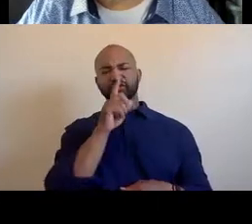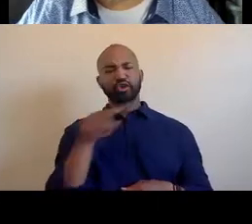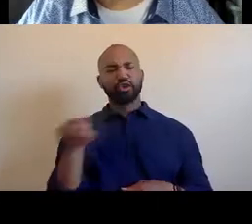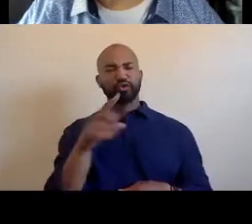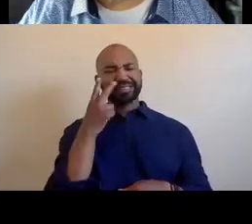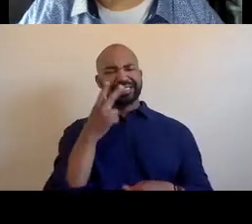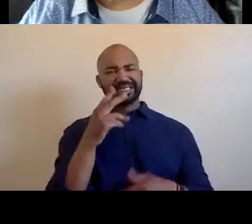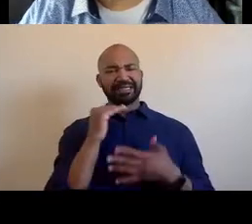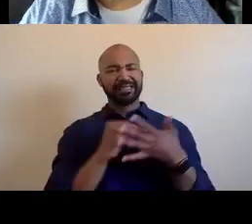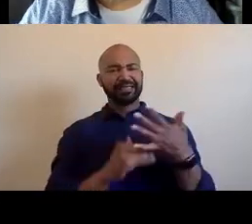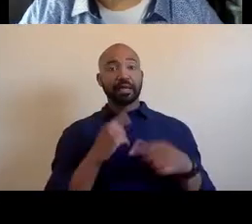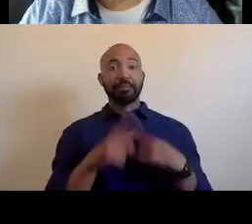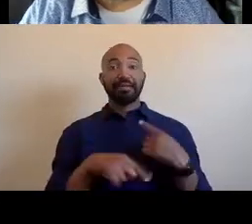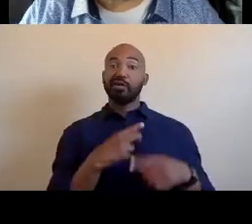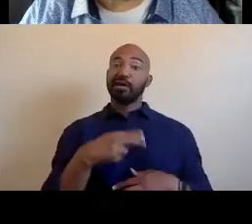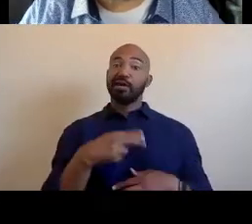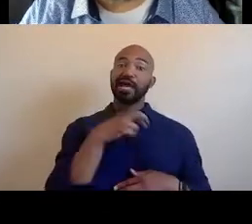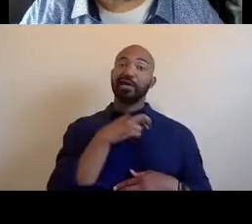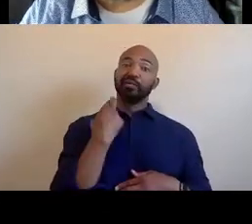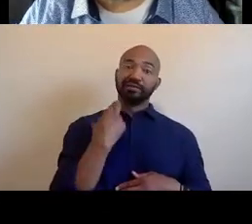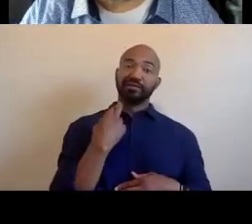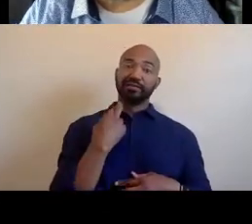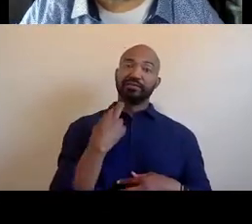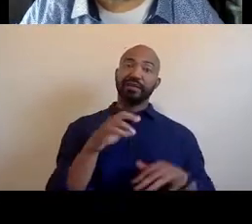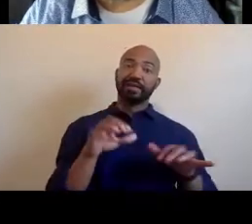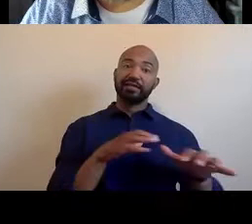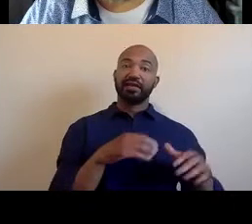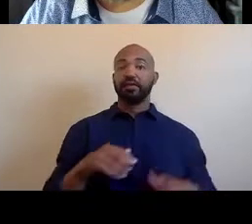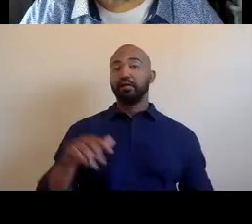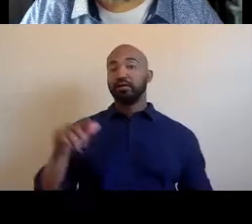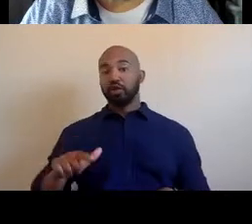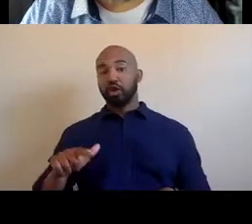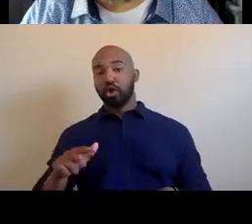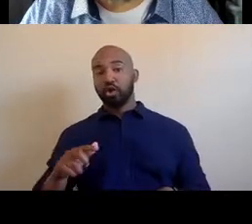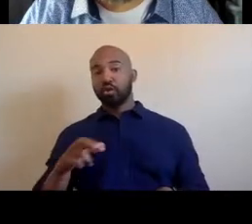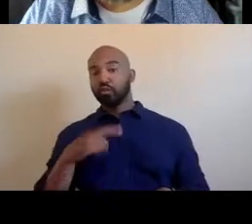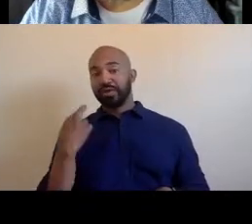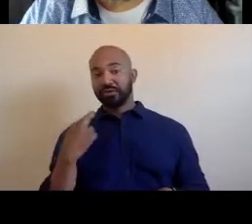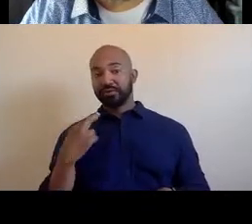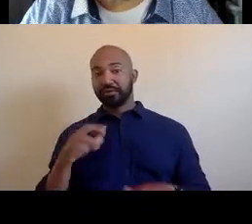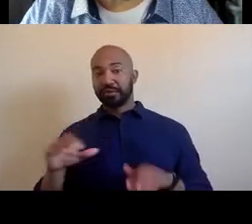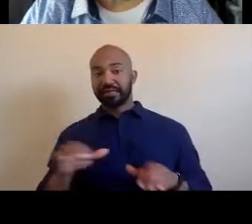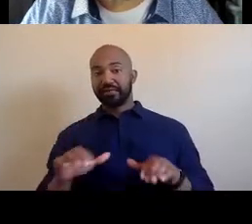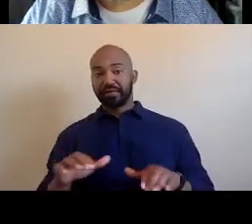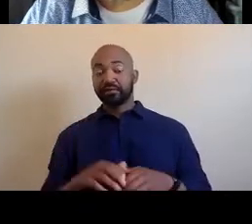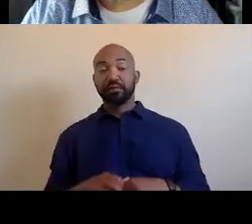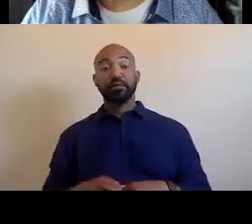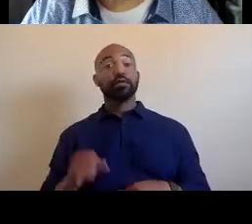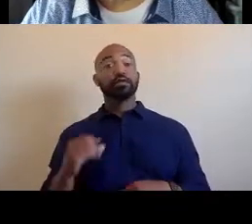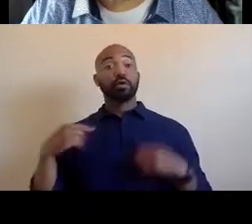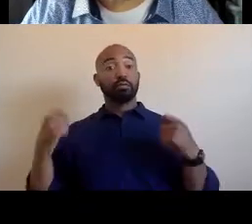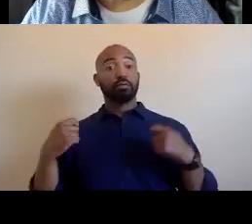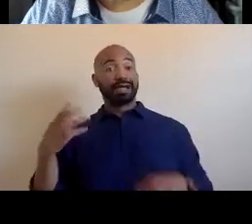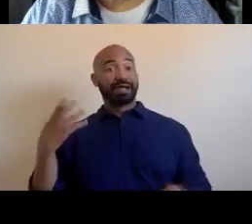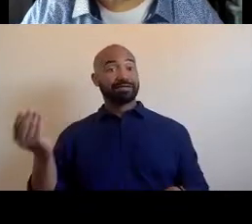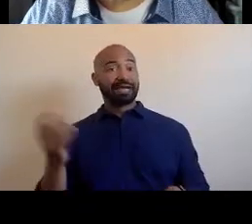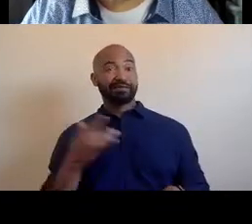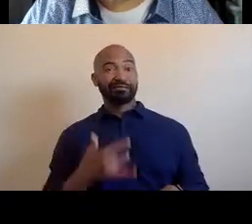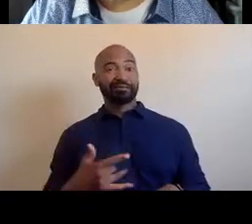about high risk activities and lower risk activities, but exercising outside is considered a lower risk